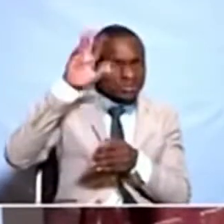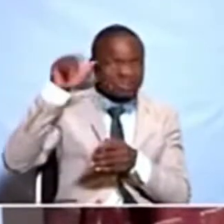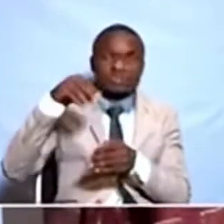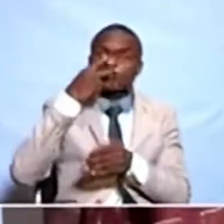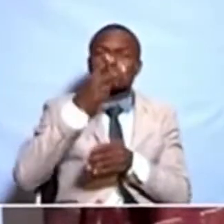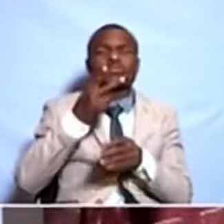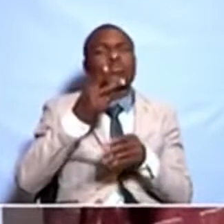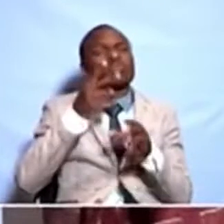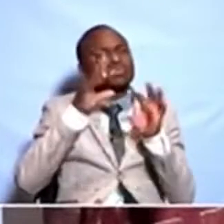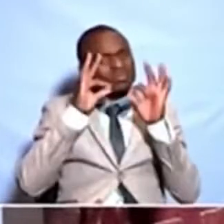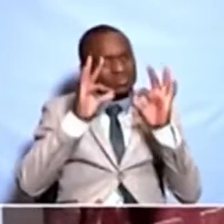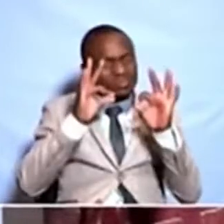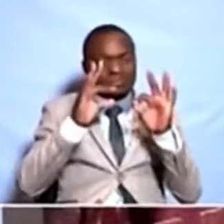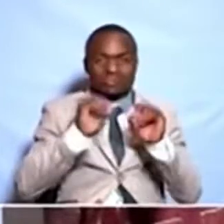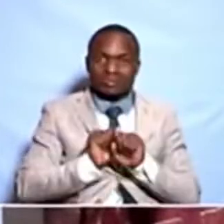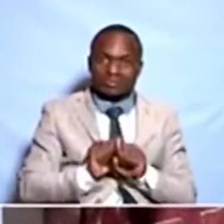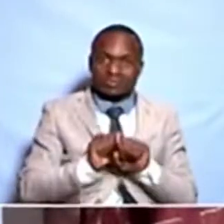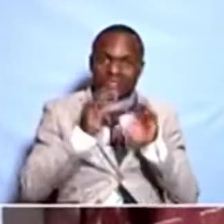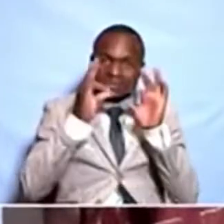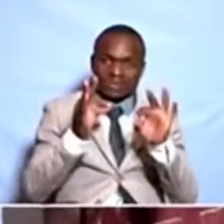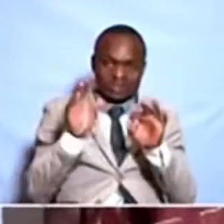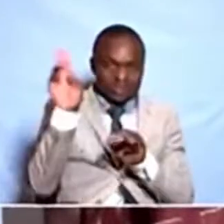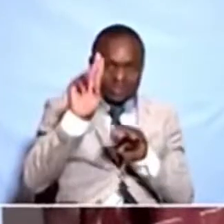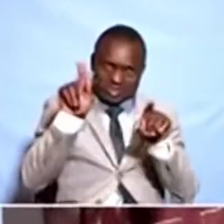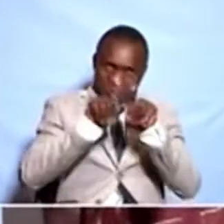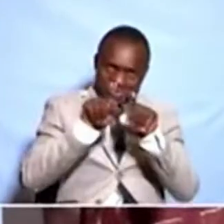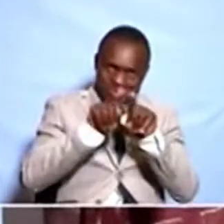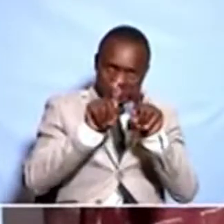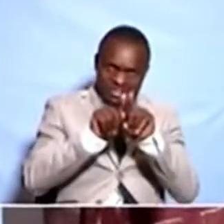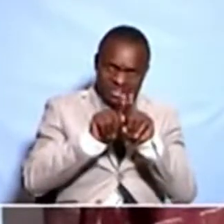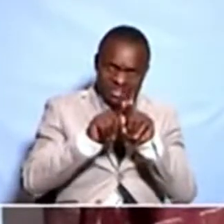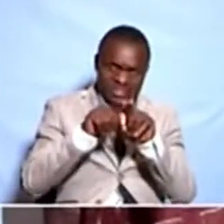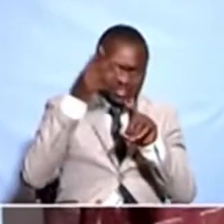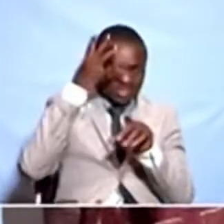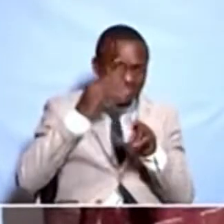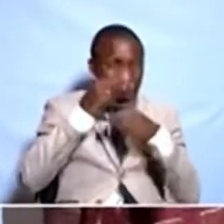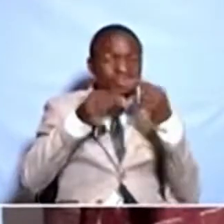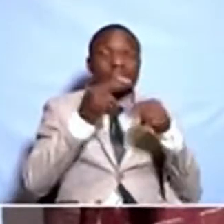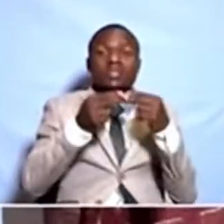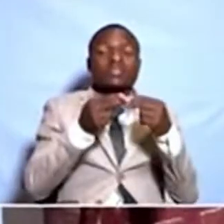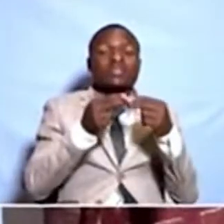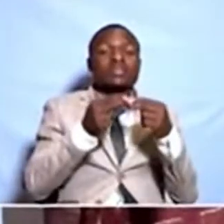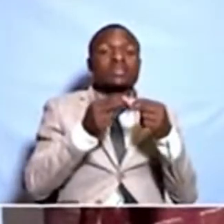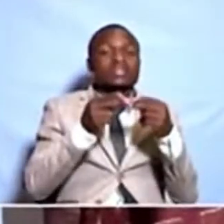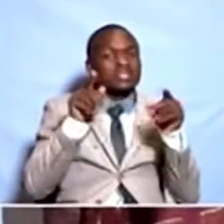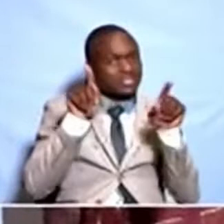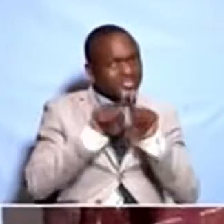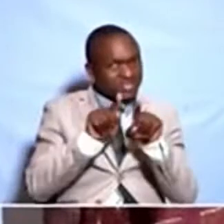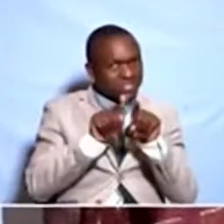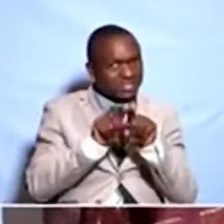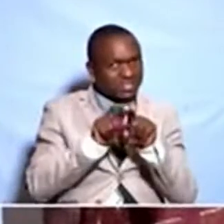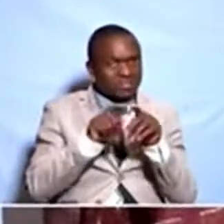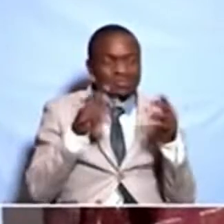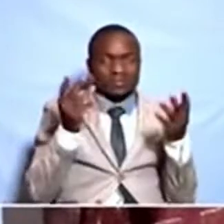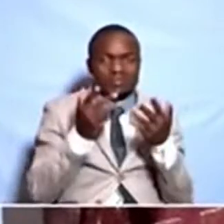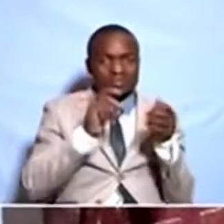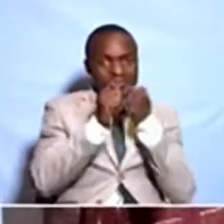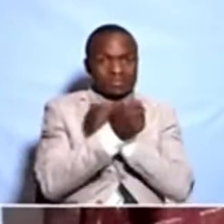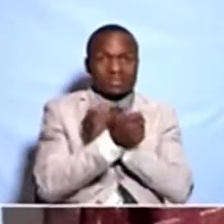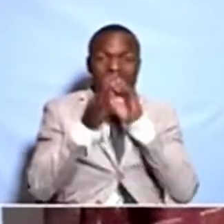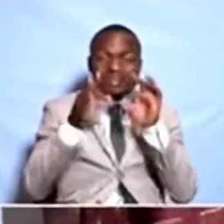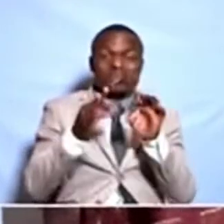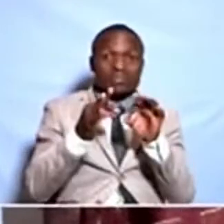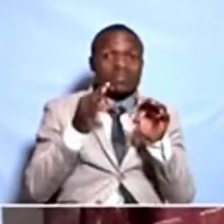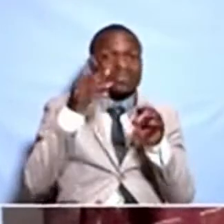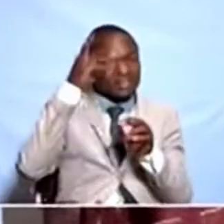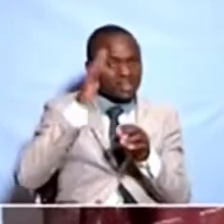you are picking the same color, it means there is nothing that has changed there. But if the color was blue, then you decide to add in red